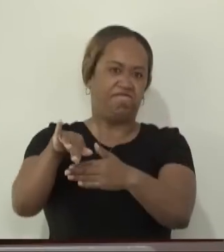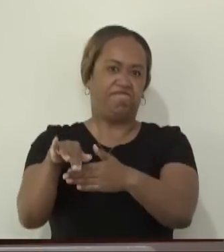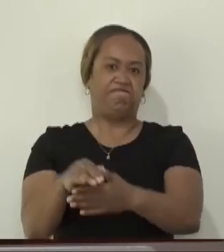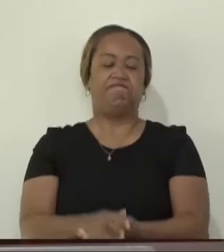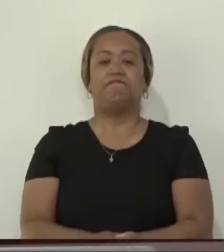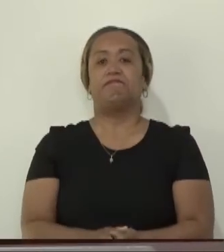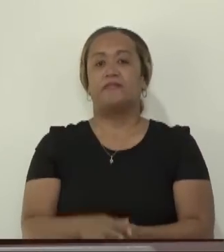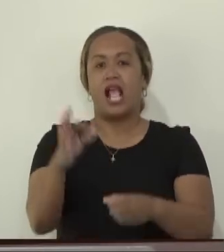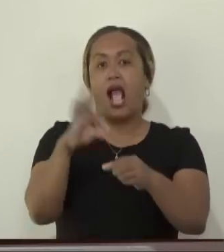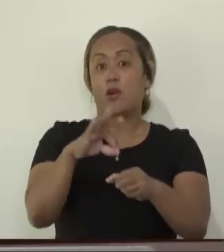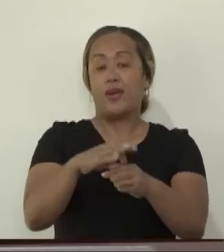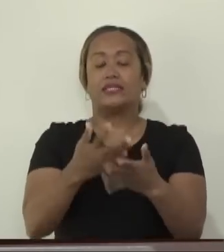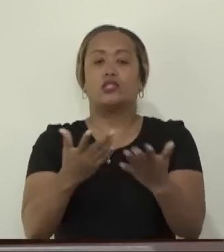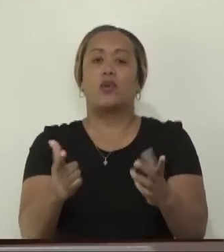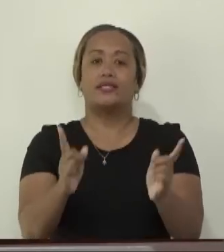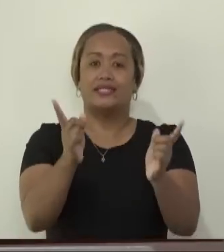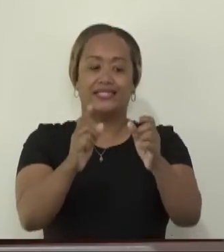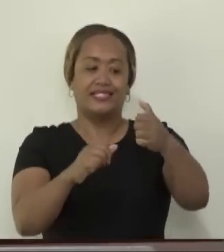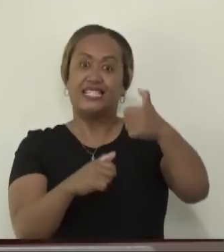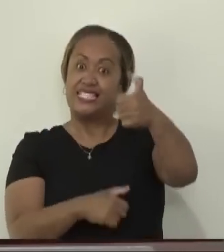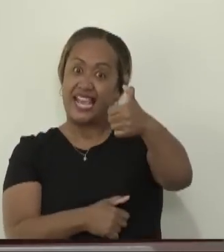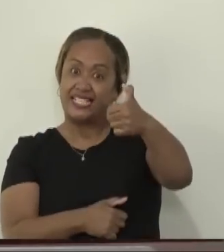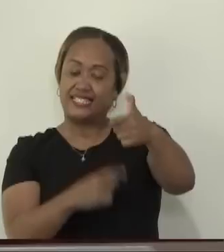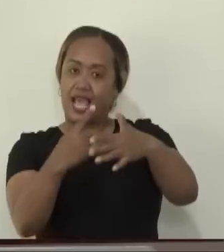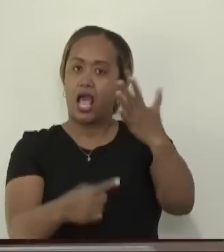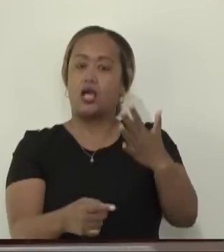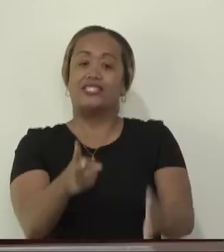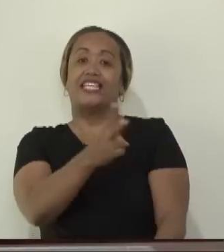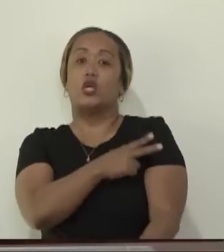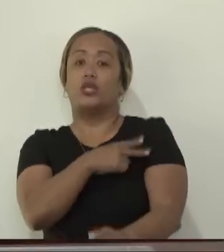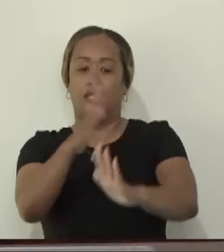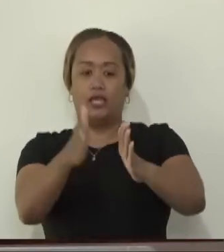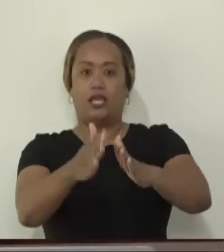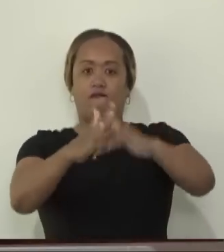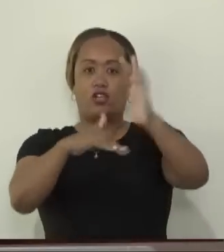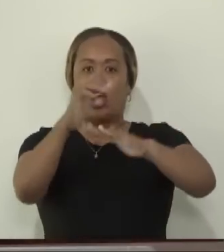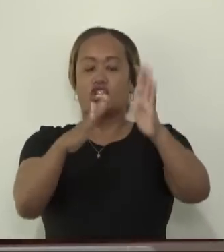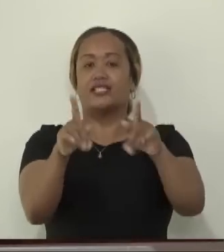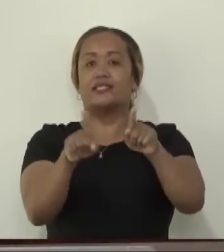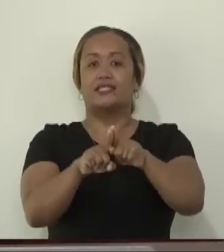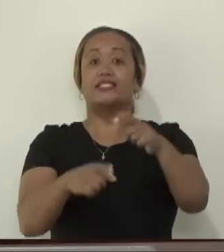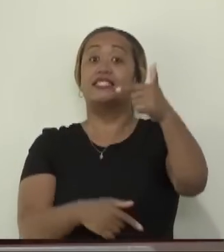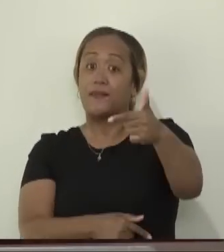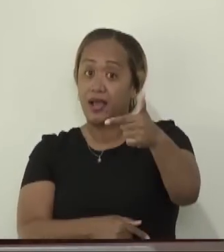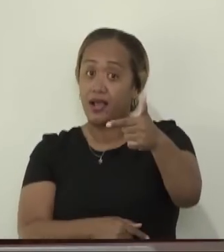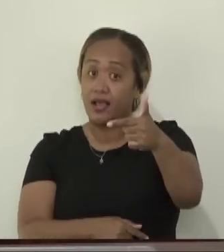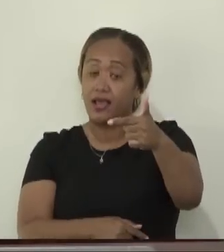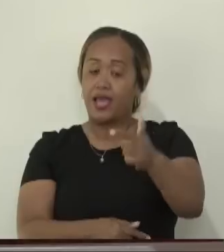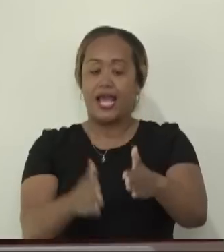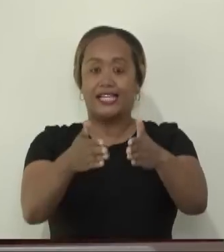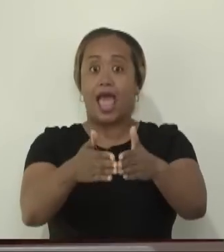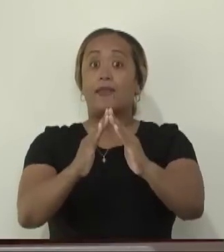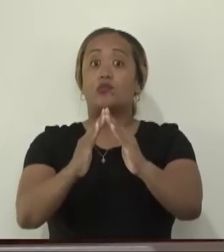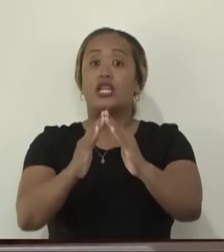Sixth, review of national security infrastructure. And seventh, the